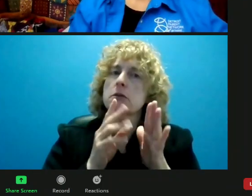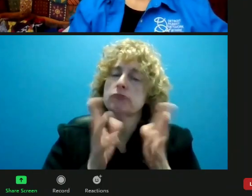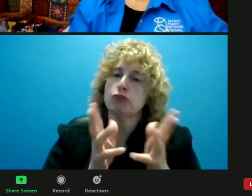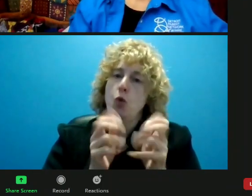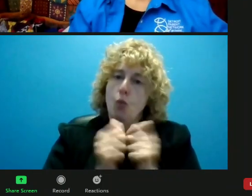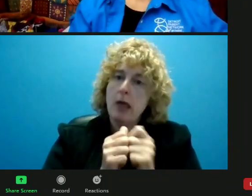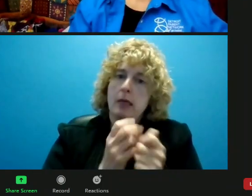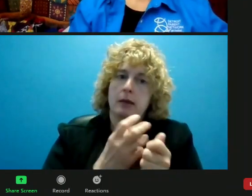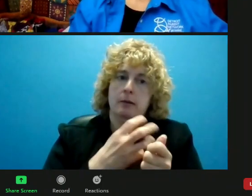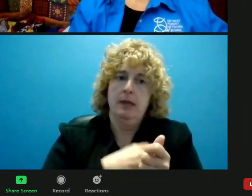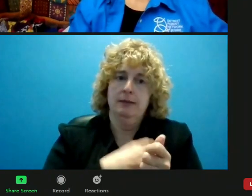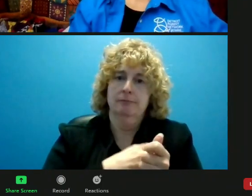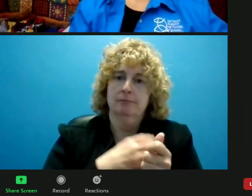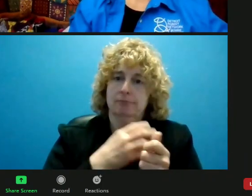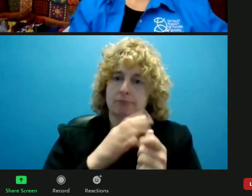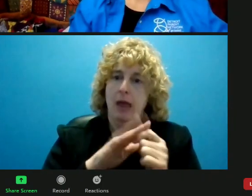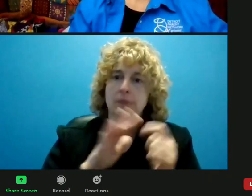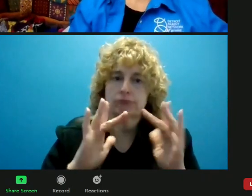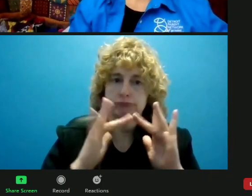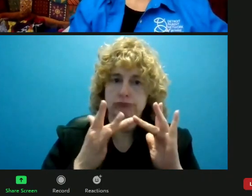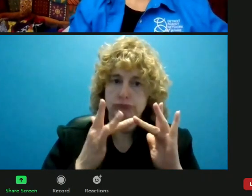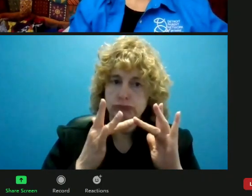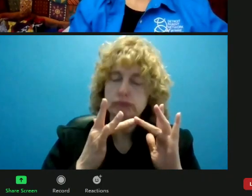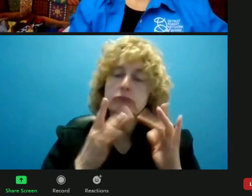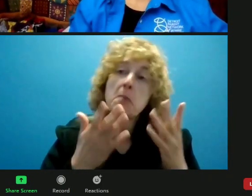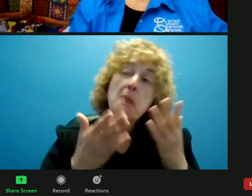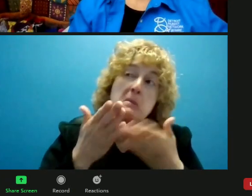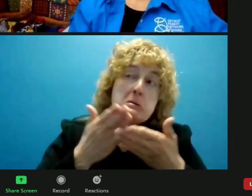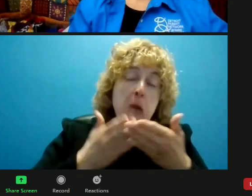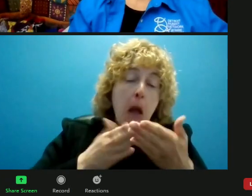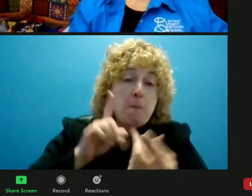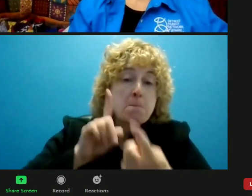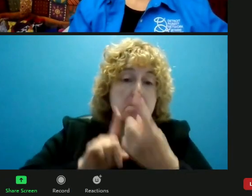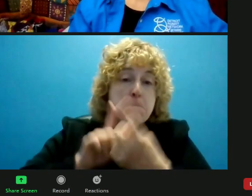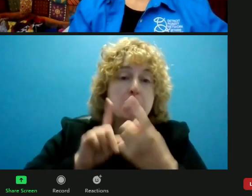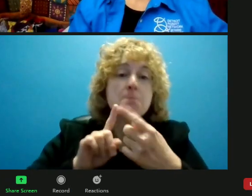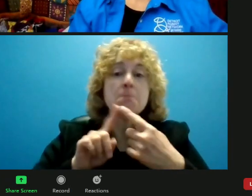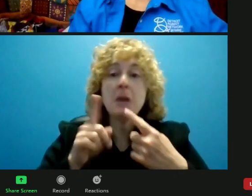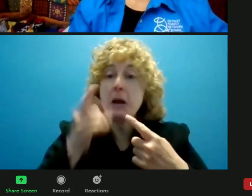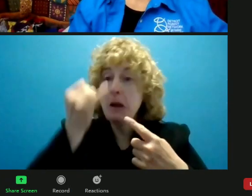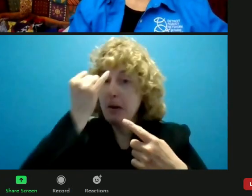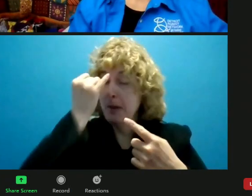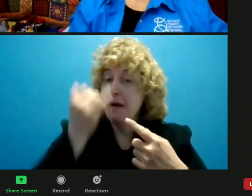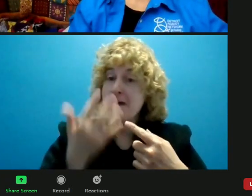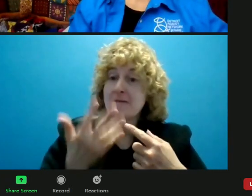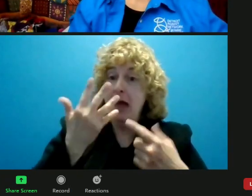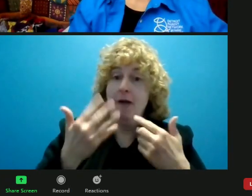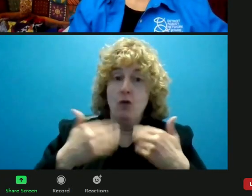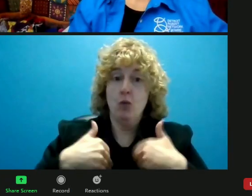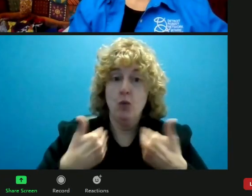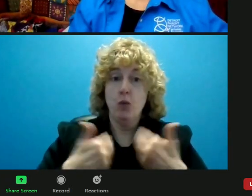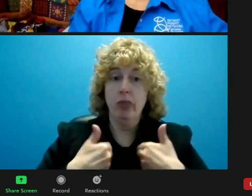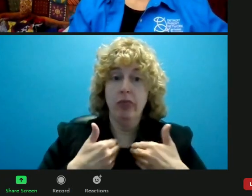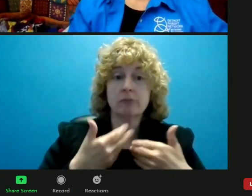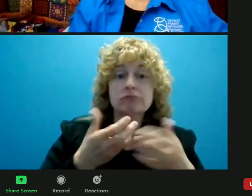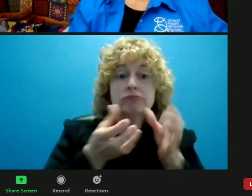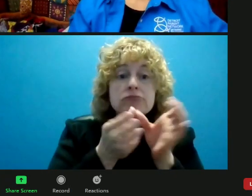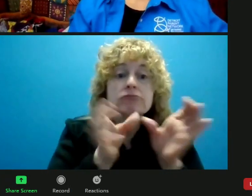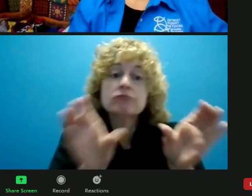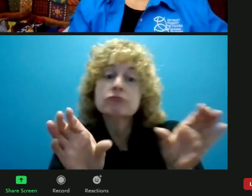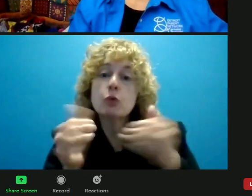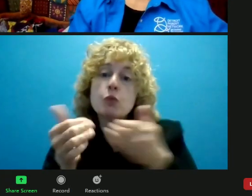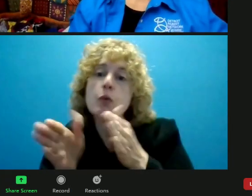it virtually and we may try to do some in person, but imagine, um, five youth going in a breakout room with one officer and we put topics